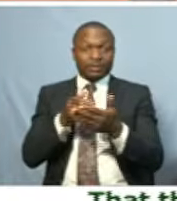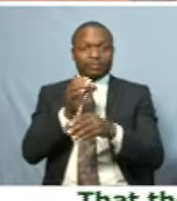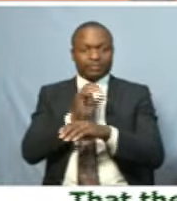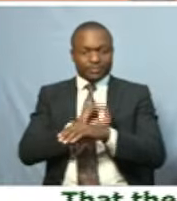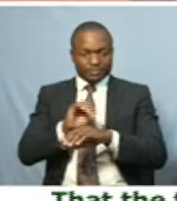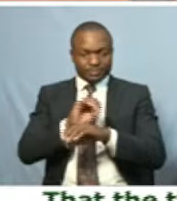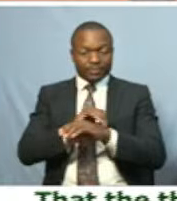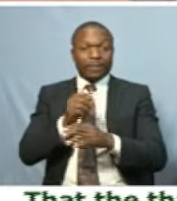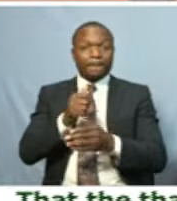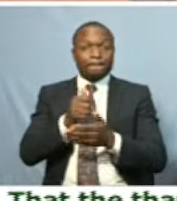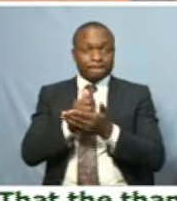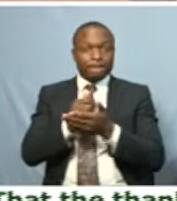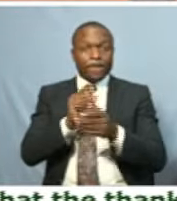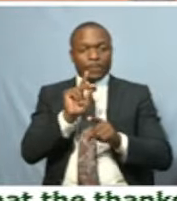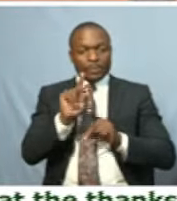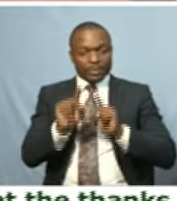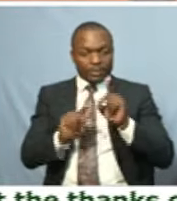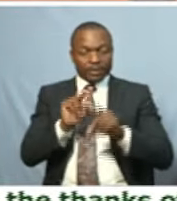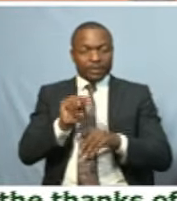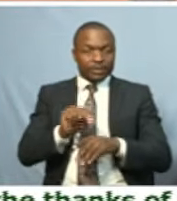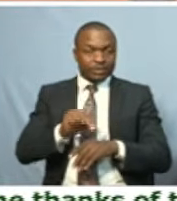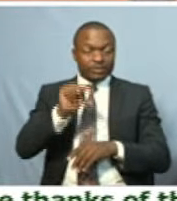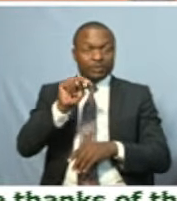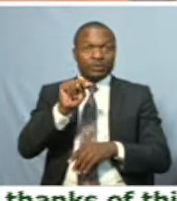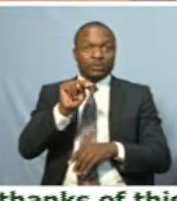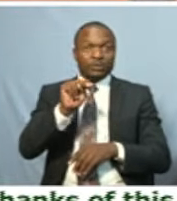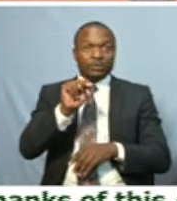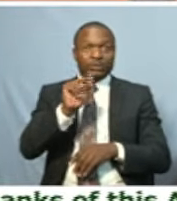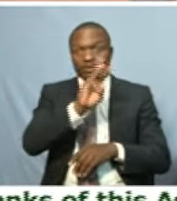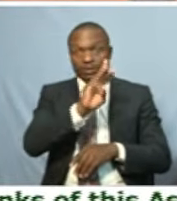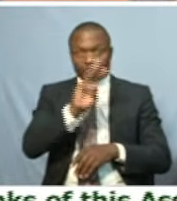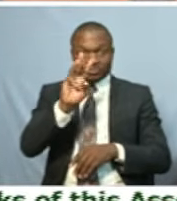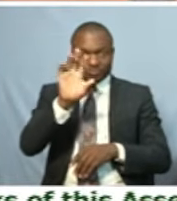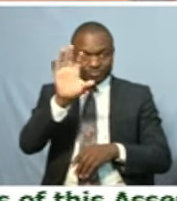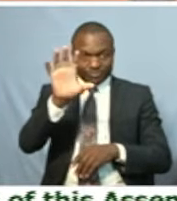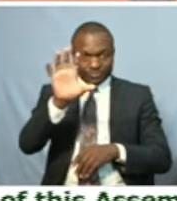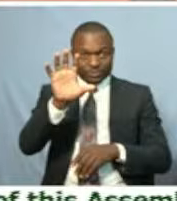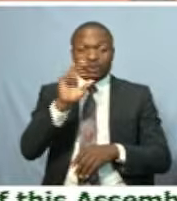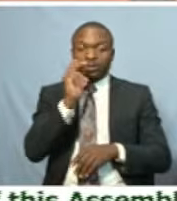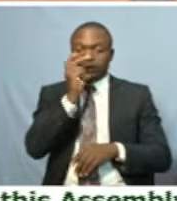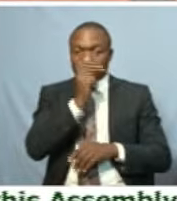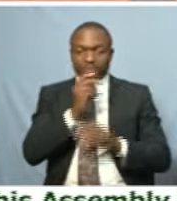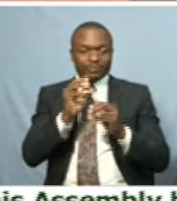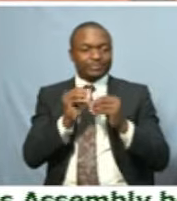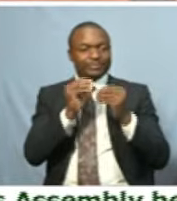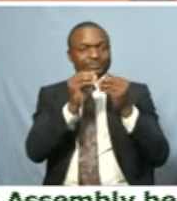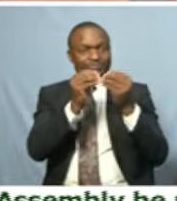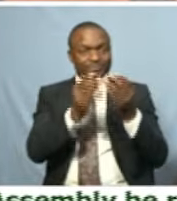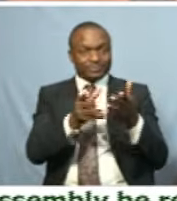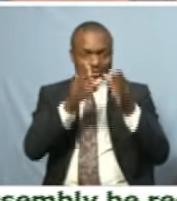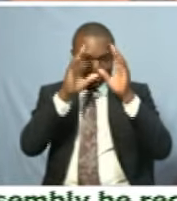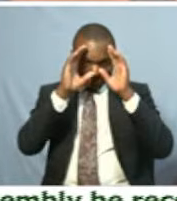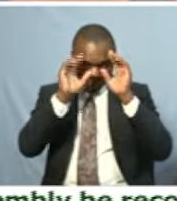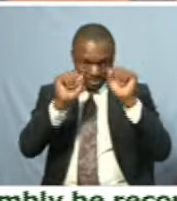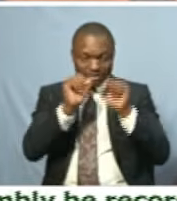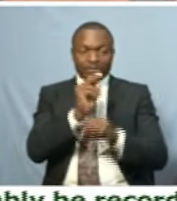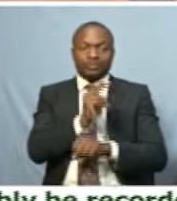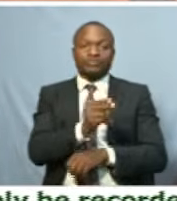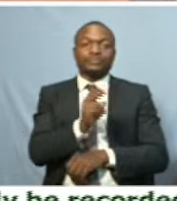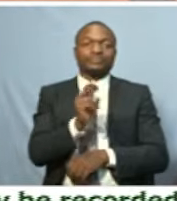on behalf of the people of Northwestern Province to comment on the speech delivered by Mr.